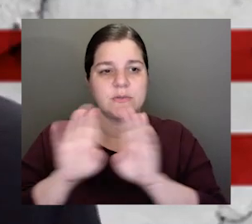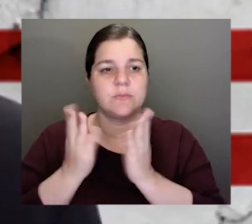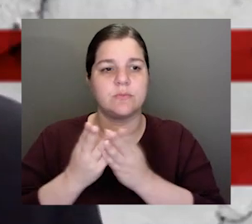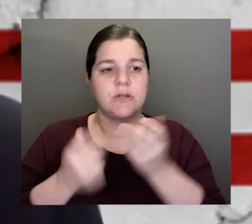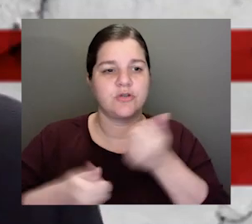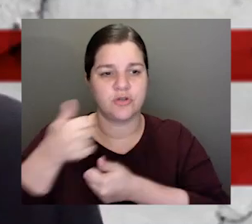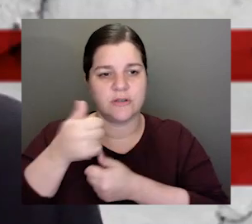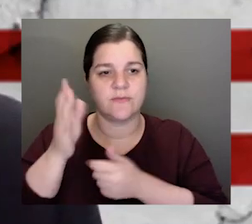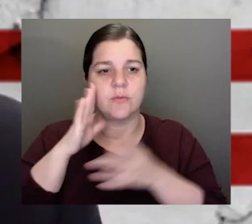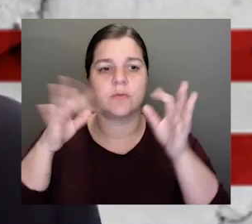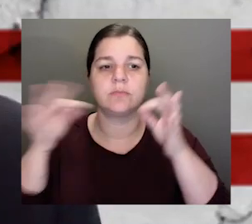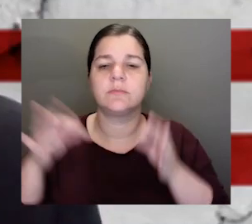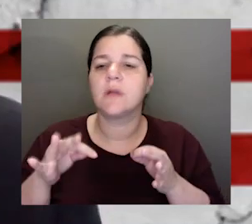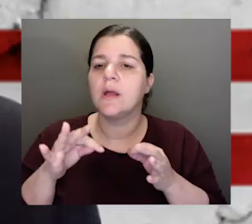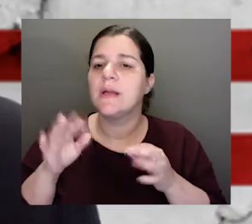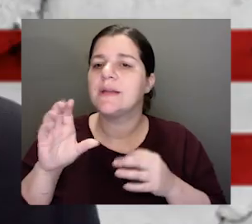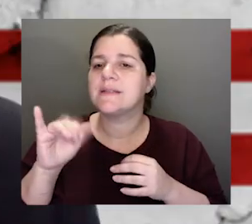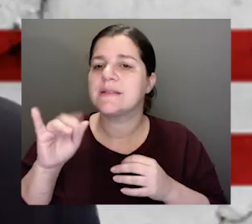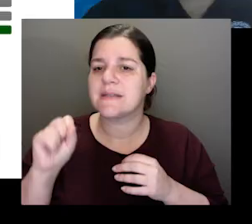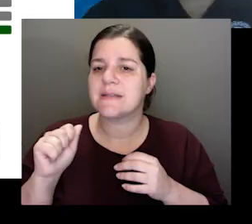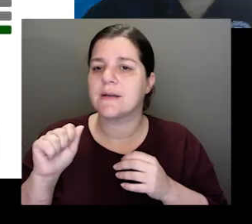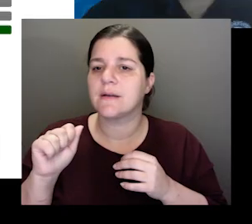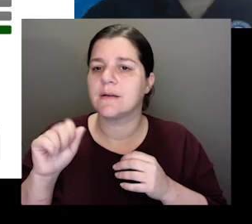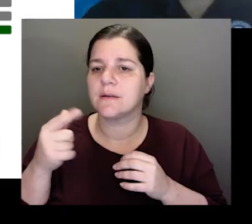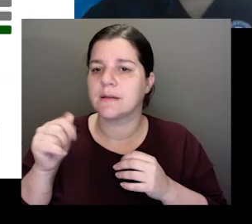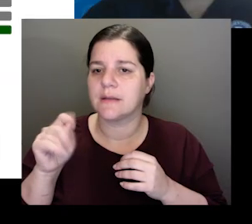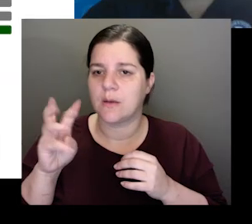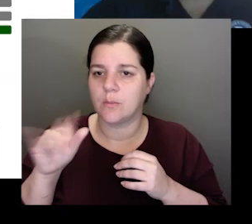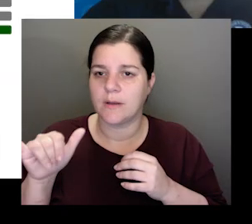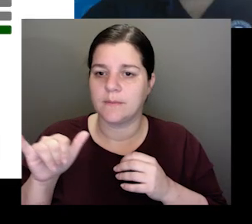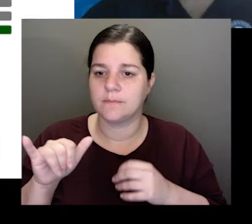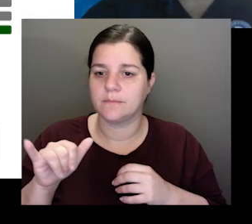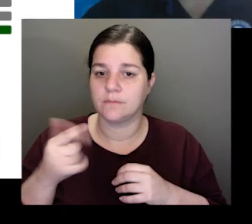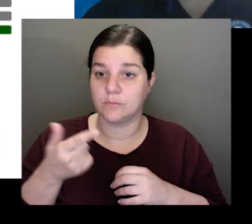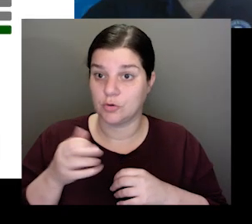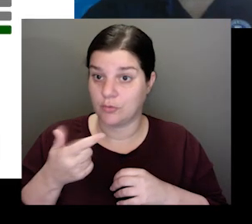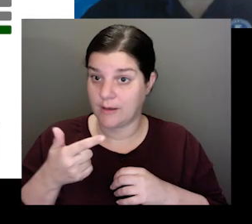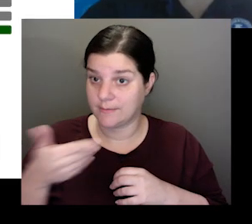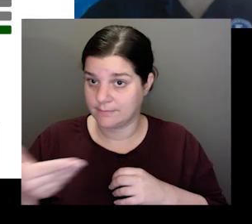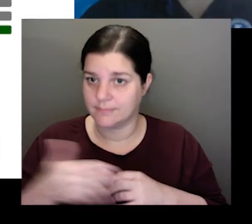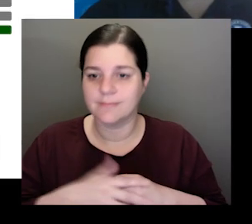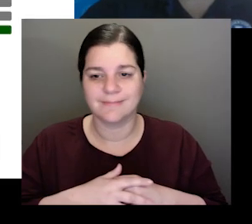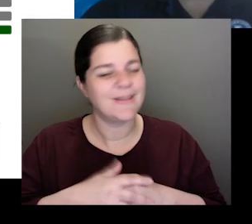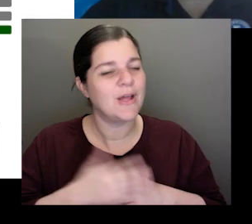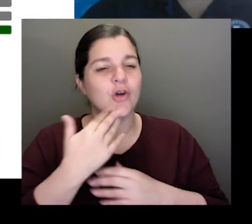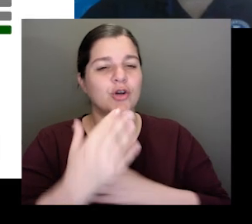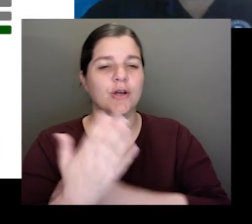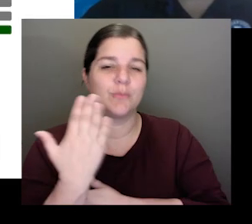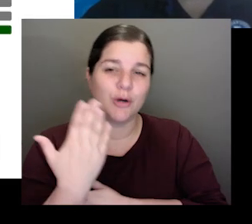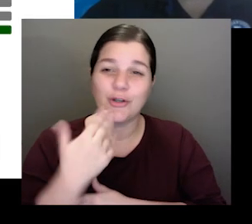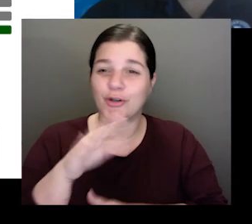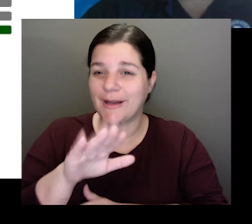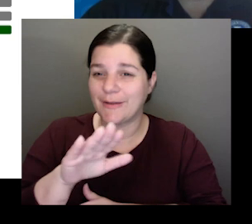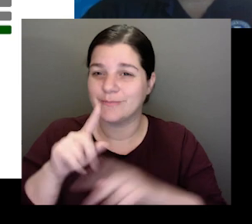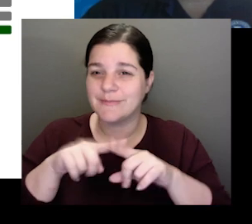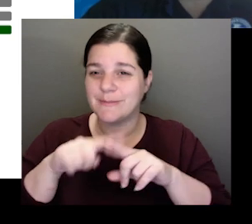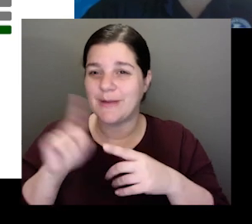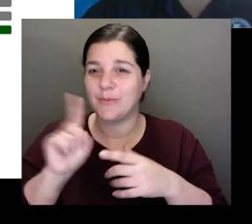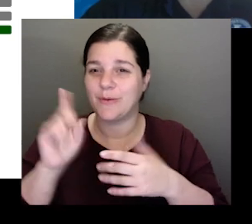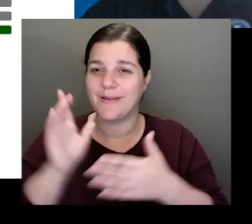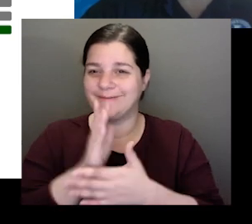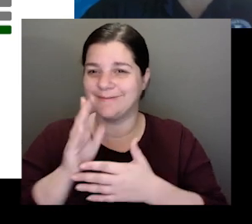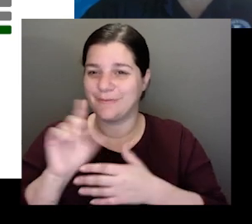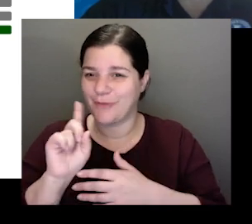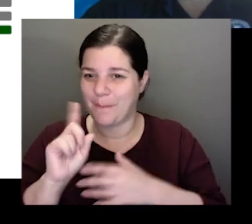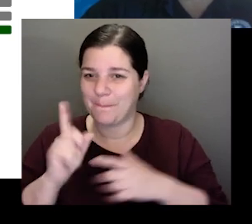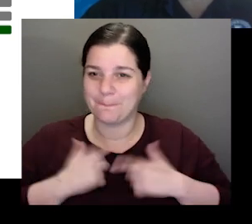CISA Gateway. Over to you, Greg. All right. Good morning or afternoon, depending on where you hail from.